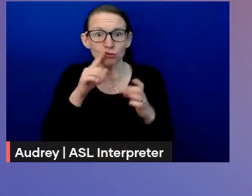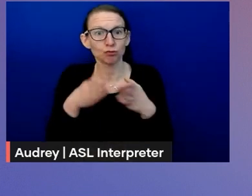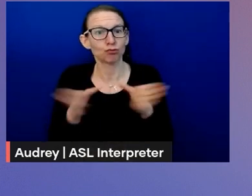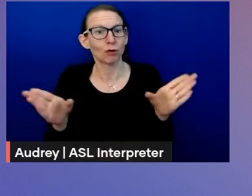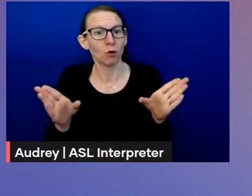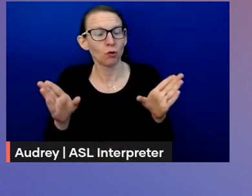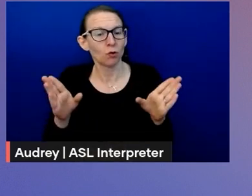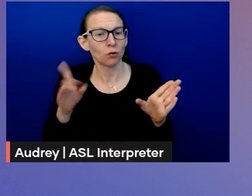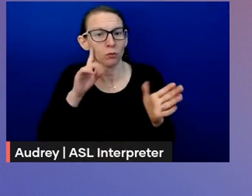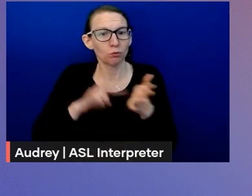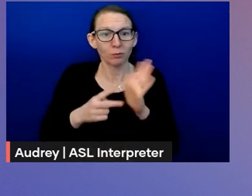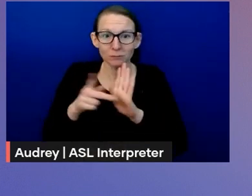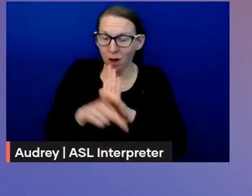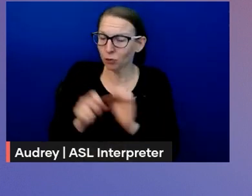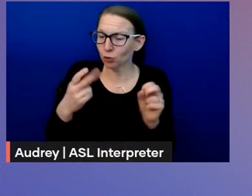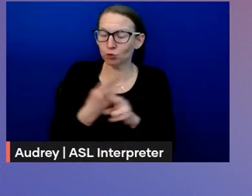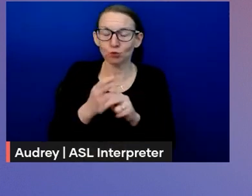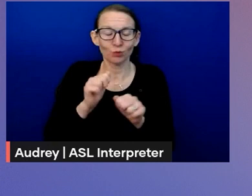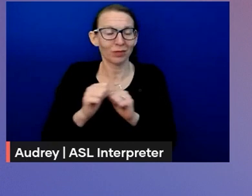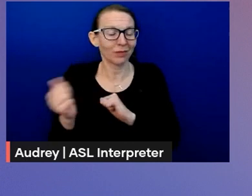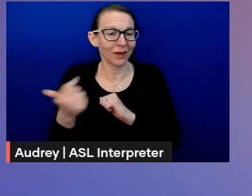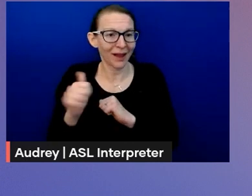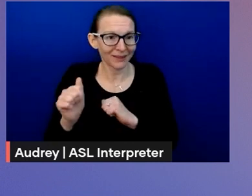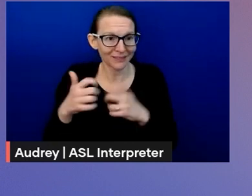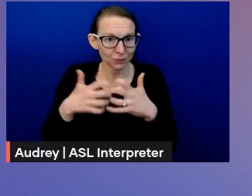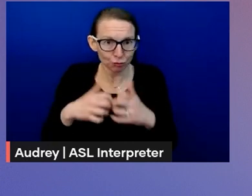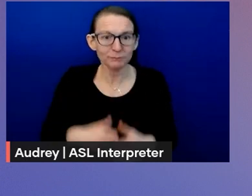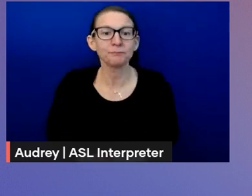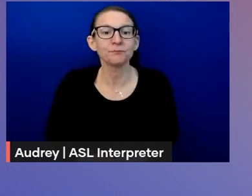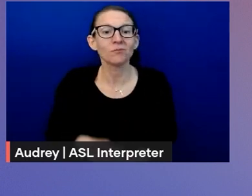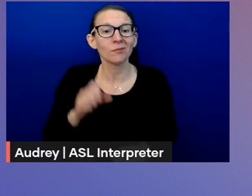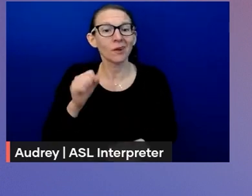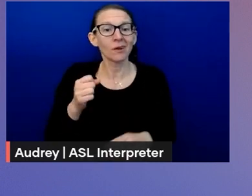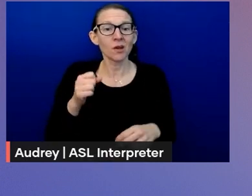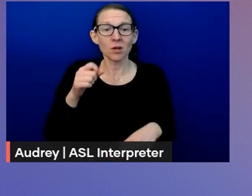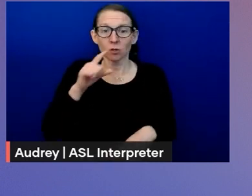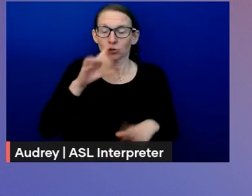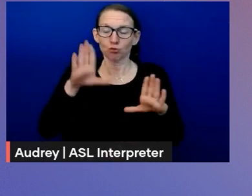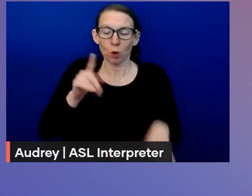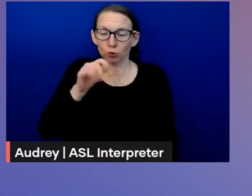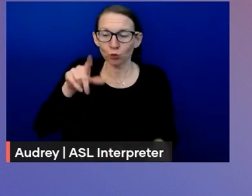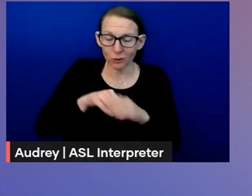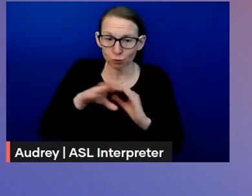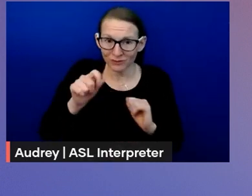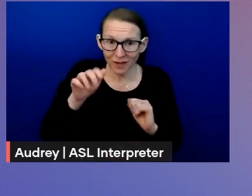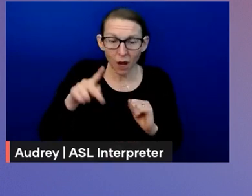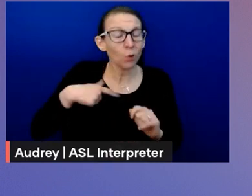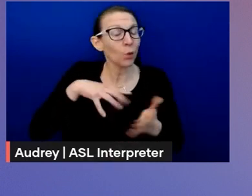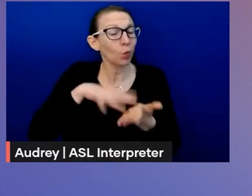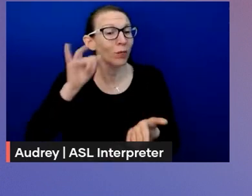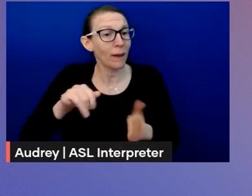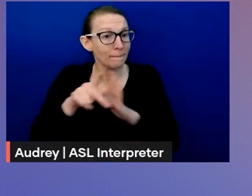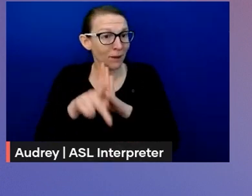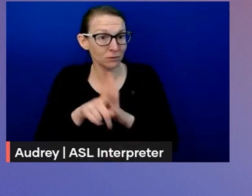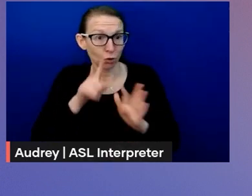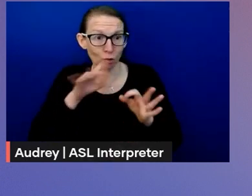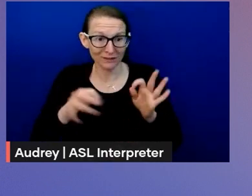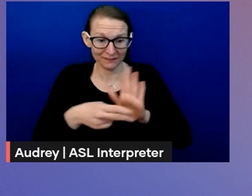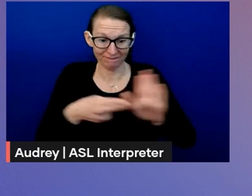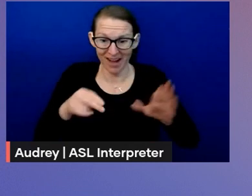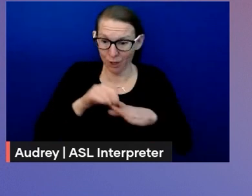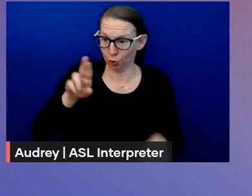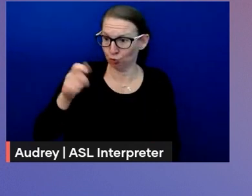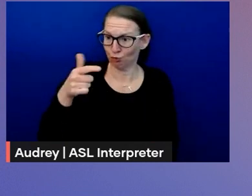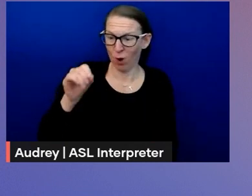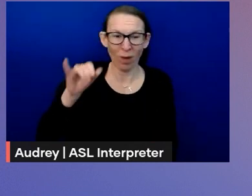Terraform or any other tools in your tech stack. We've learned policies are defined in Rego, the language we were just coding